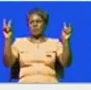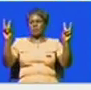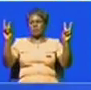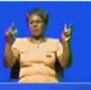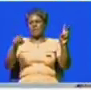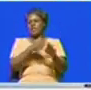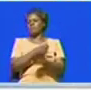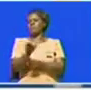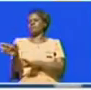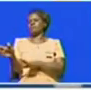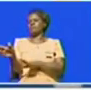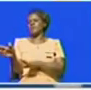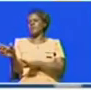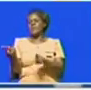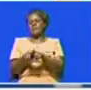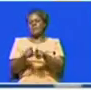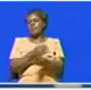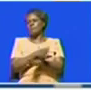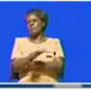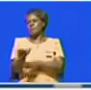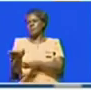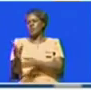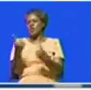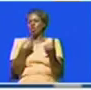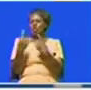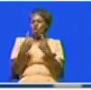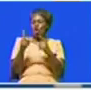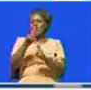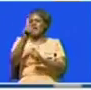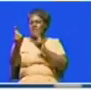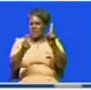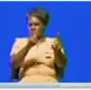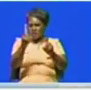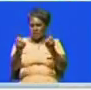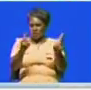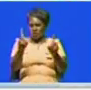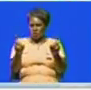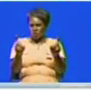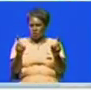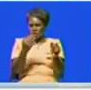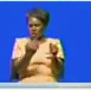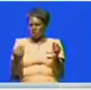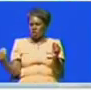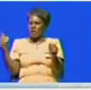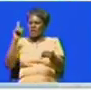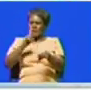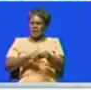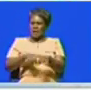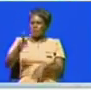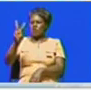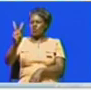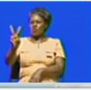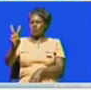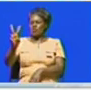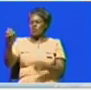it's diversionary. It is equally diversionary to talk of examinations of the children when two things must be